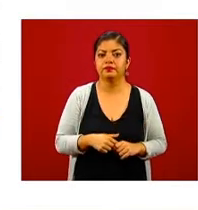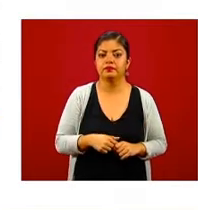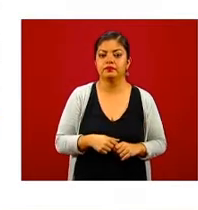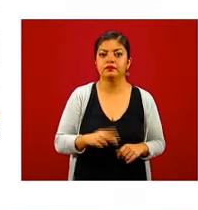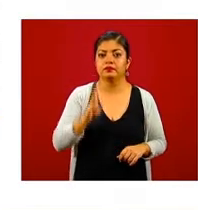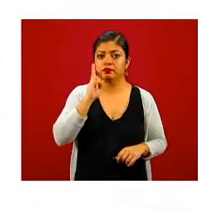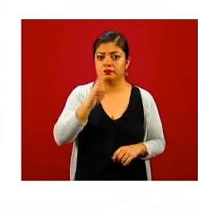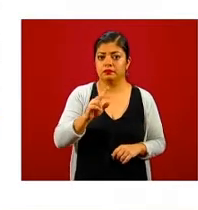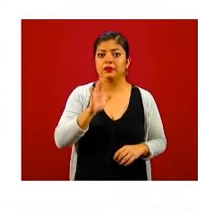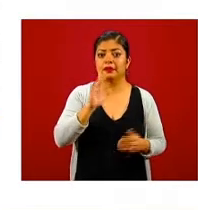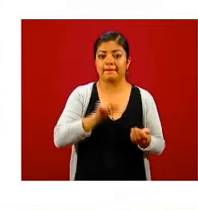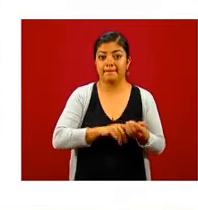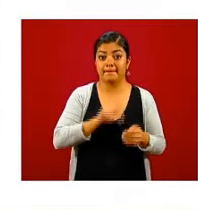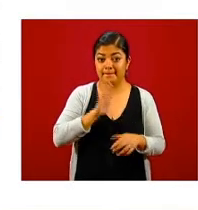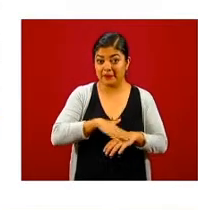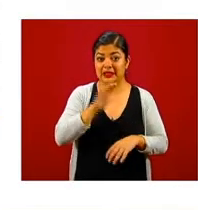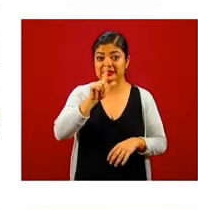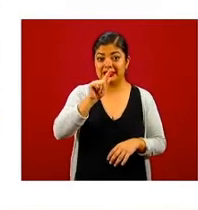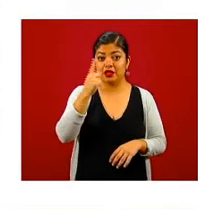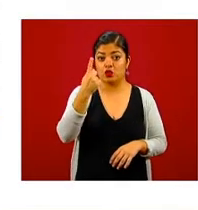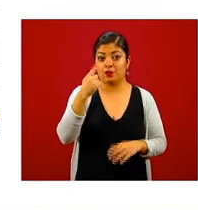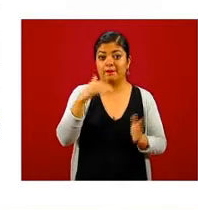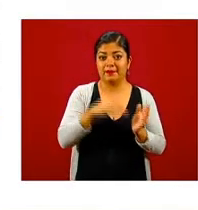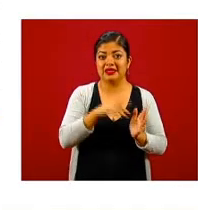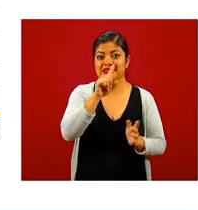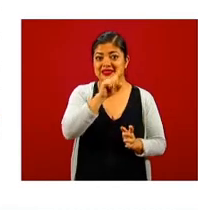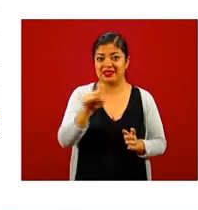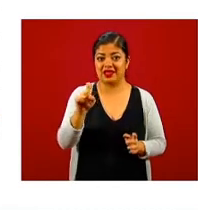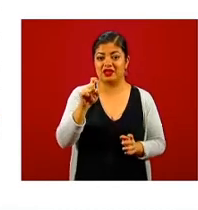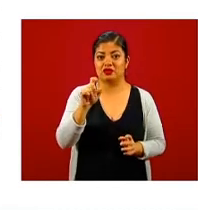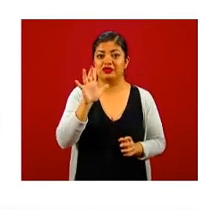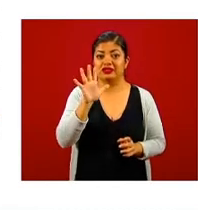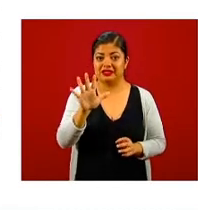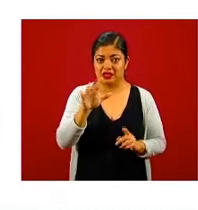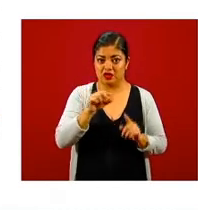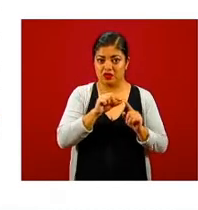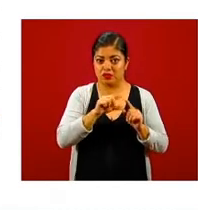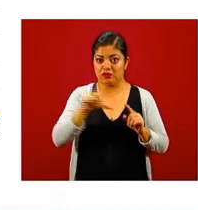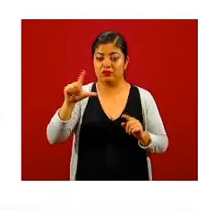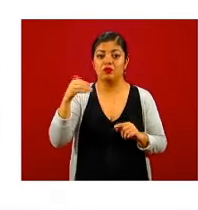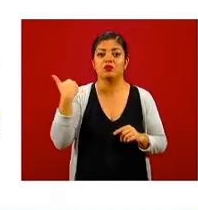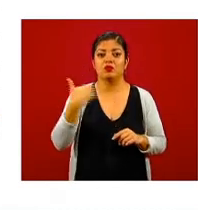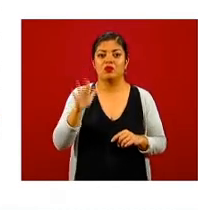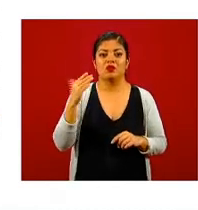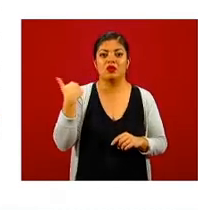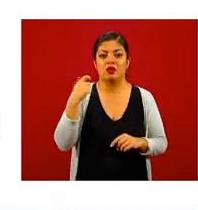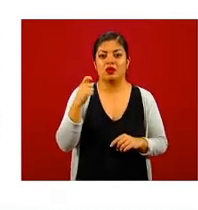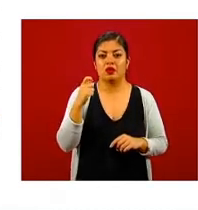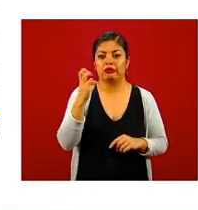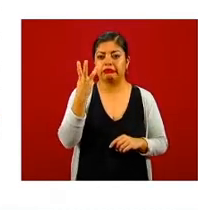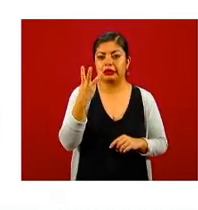when people started to exhibit symptoms. This is the cumulative burden of disease.